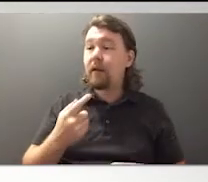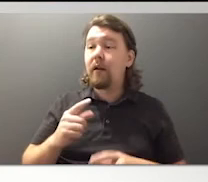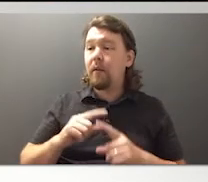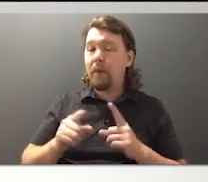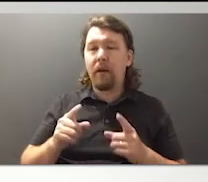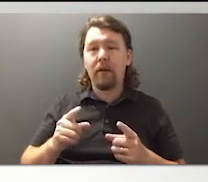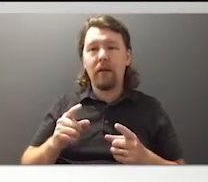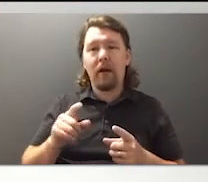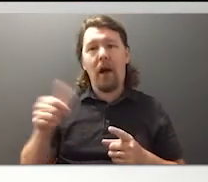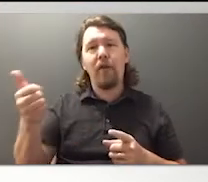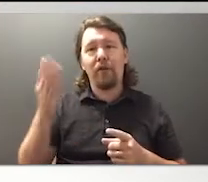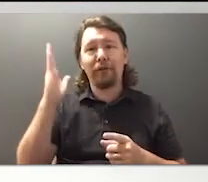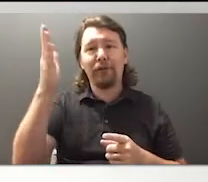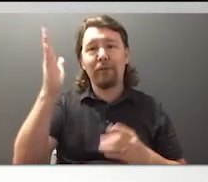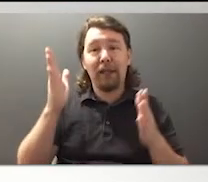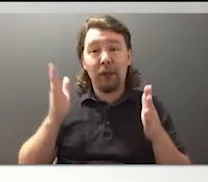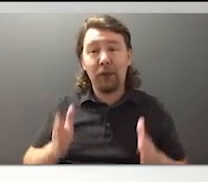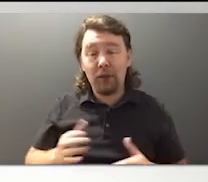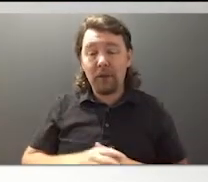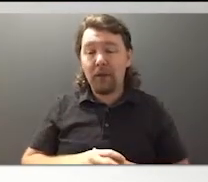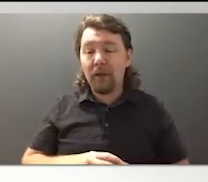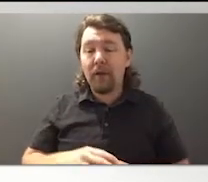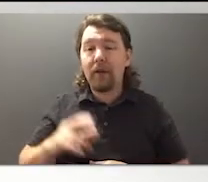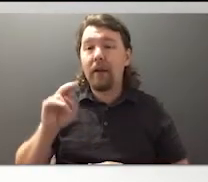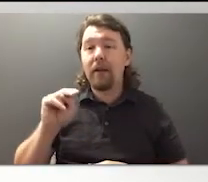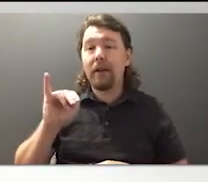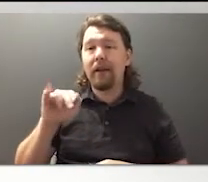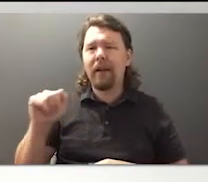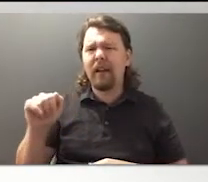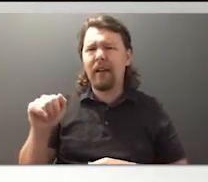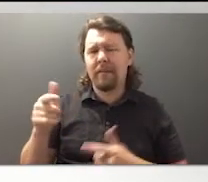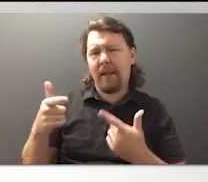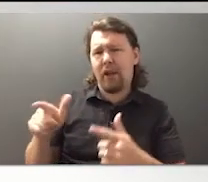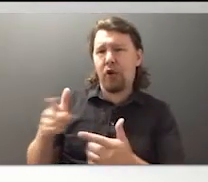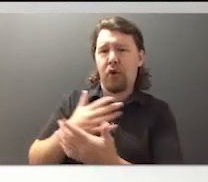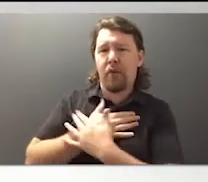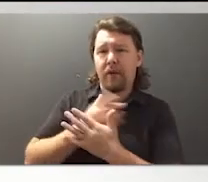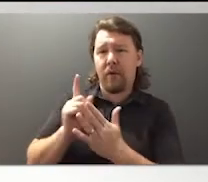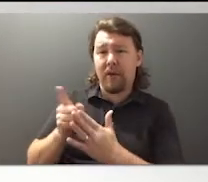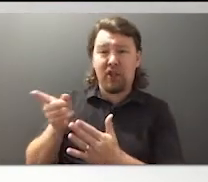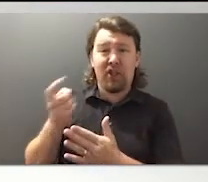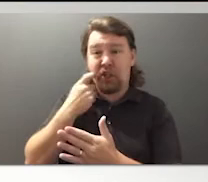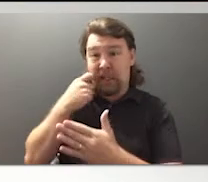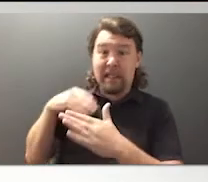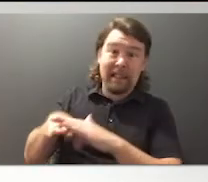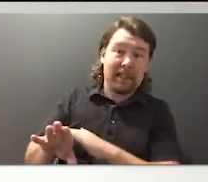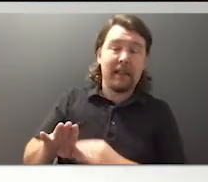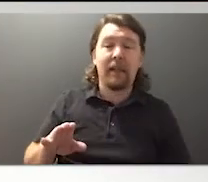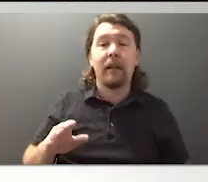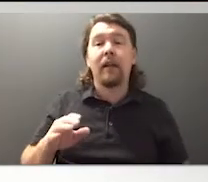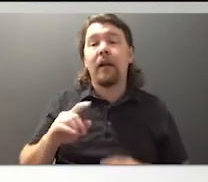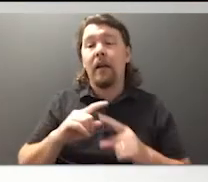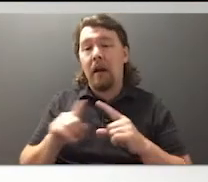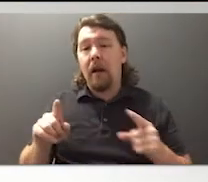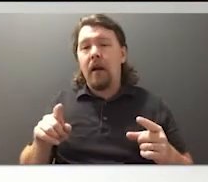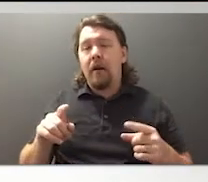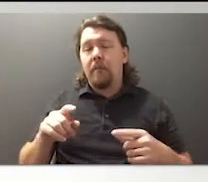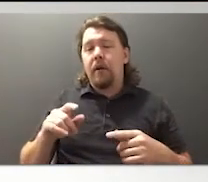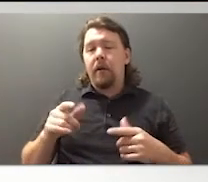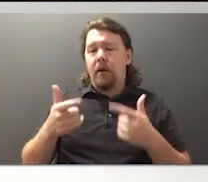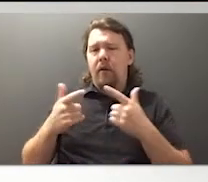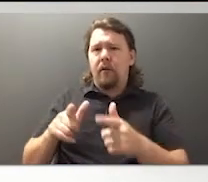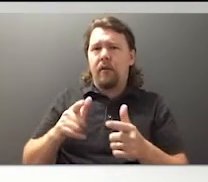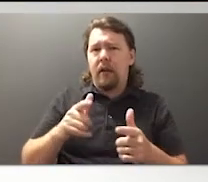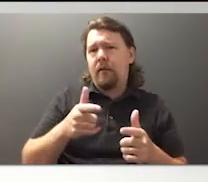let you guys answer. I'm going to let Nia rest because she just got in. And Michelle Young, I'm going to come up and just say hi real quickly and what you do with Step Up so you can